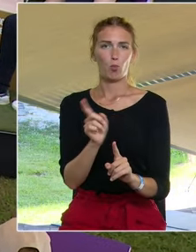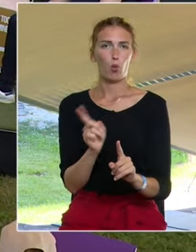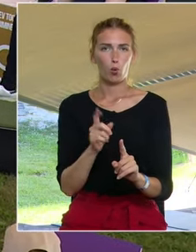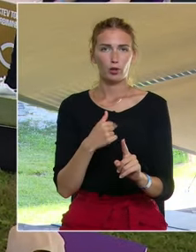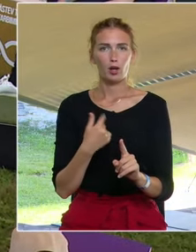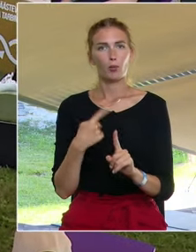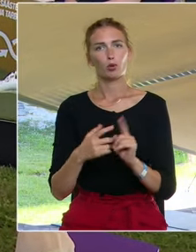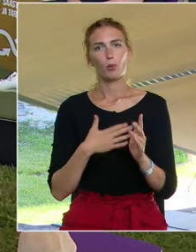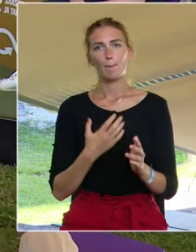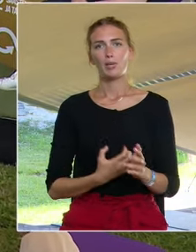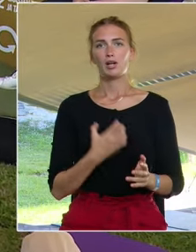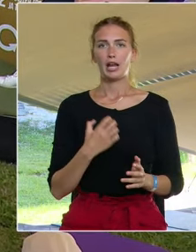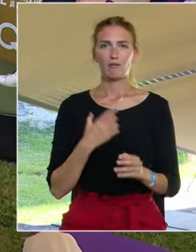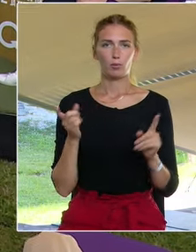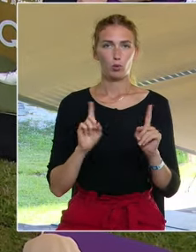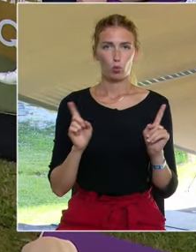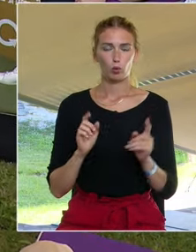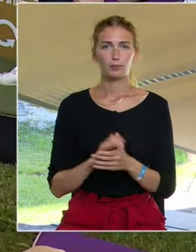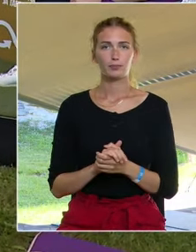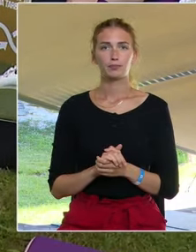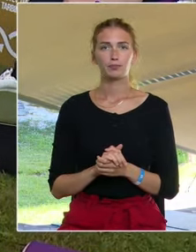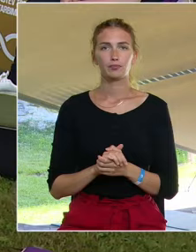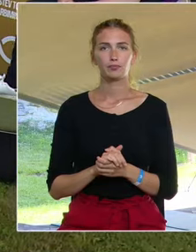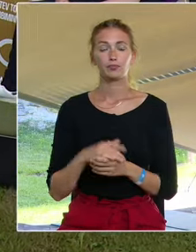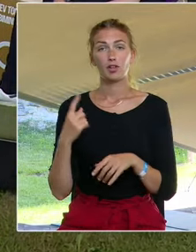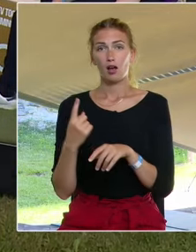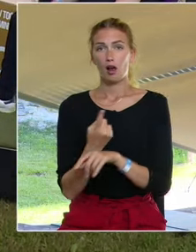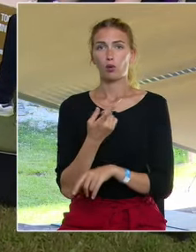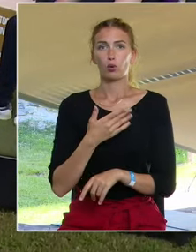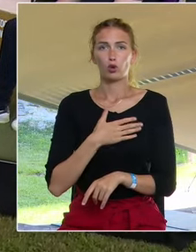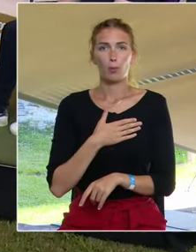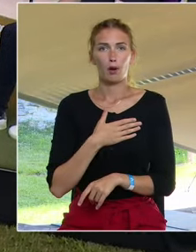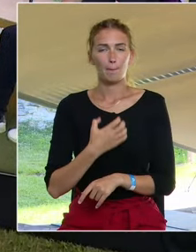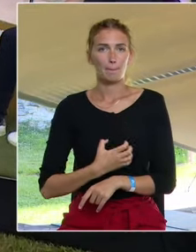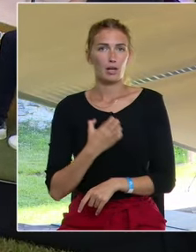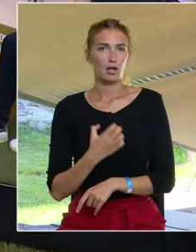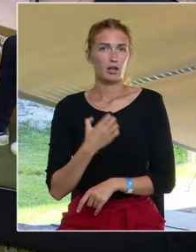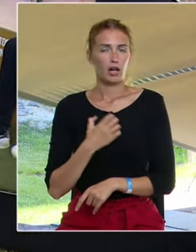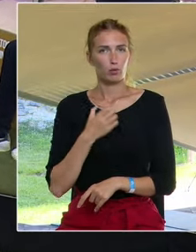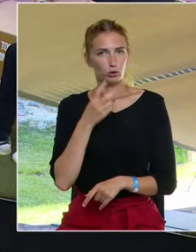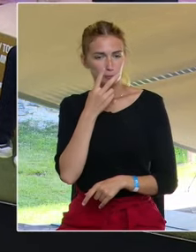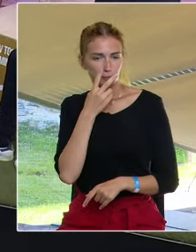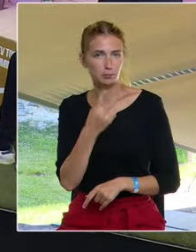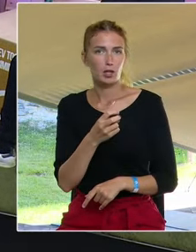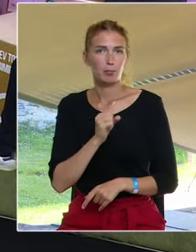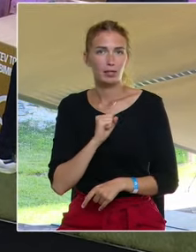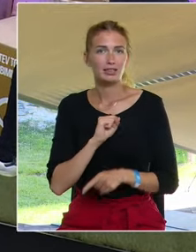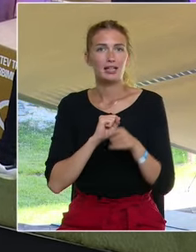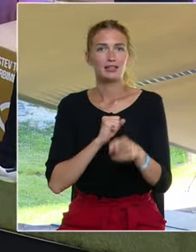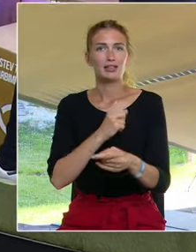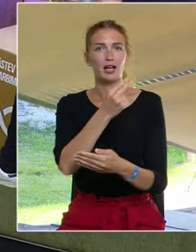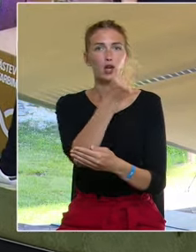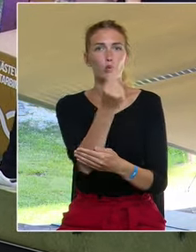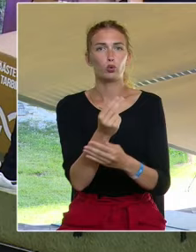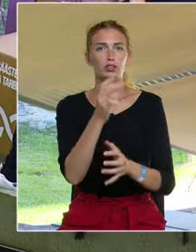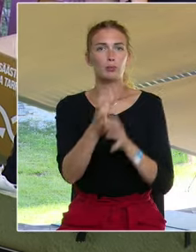my excitement? So initially my excitement was that there was a form of the art world that